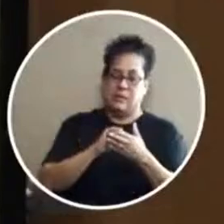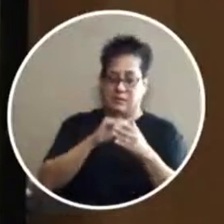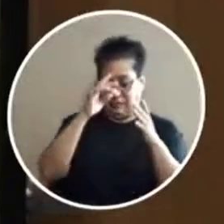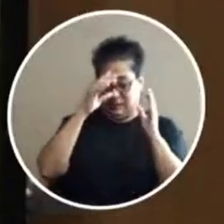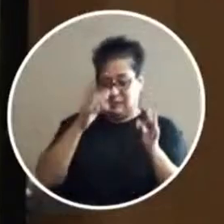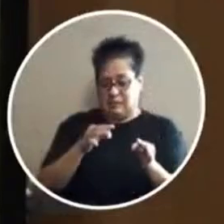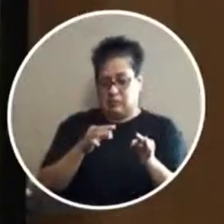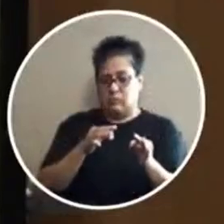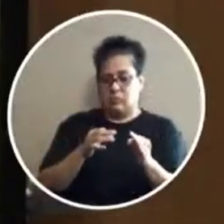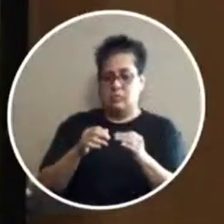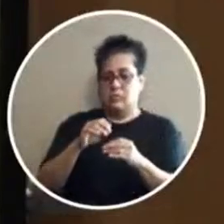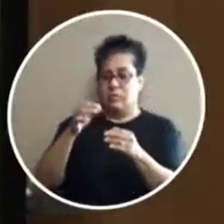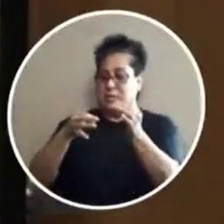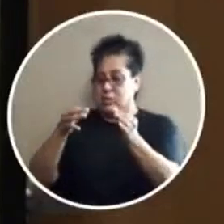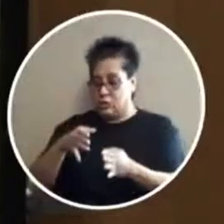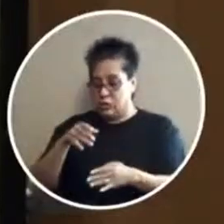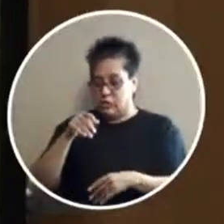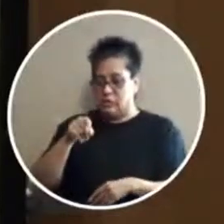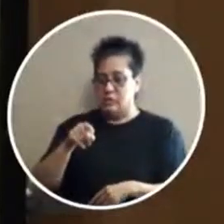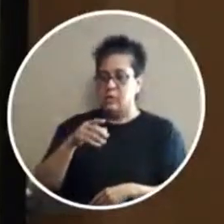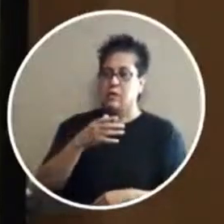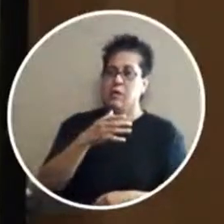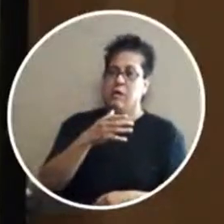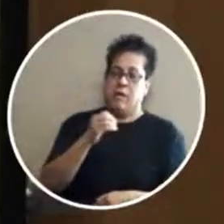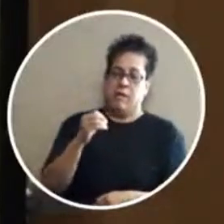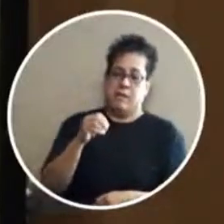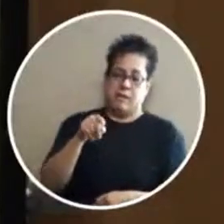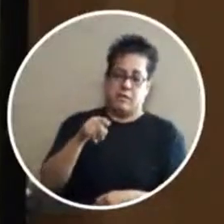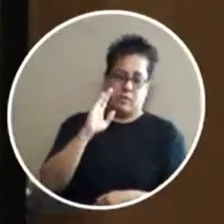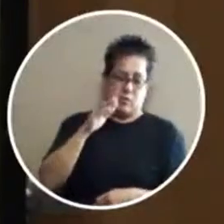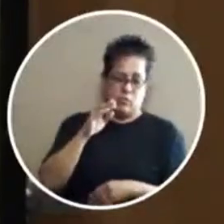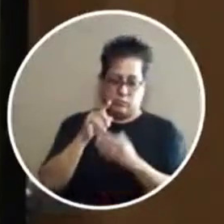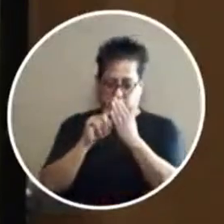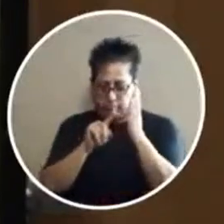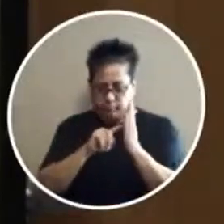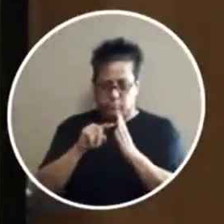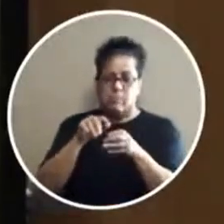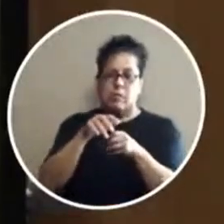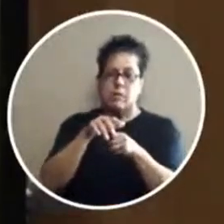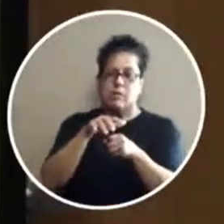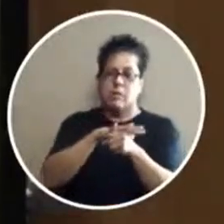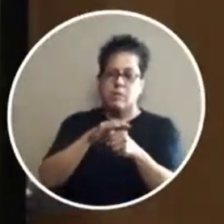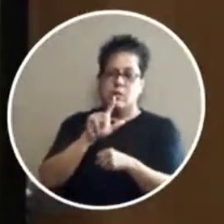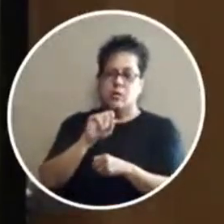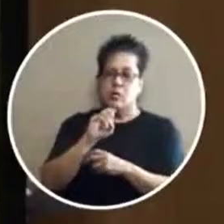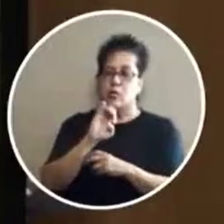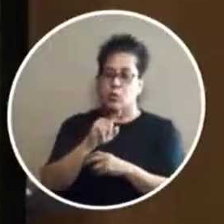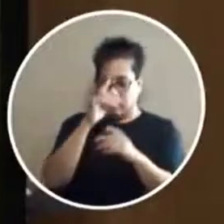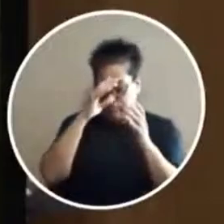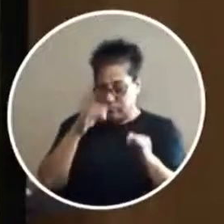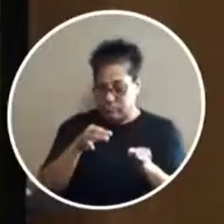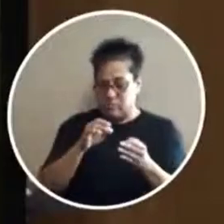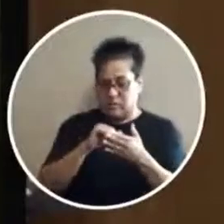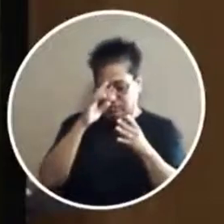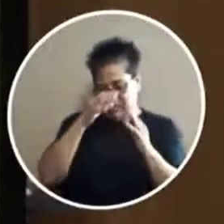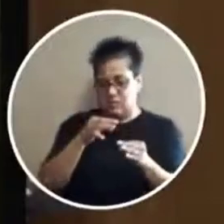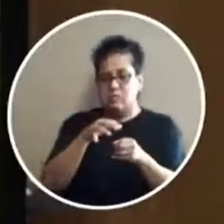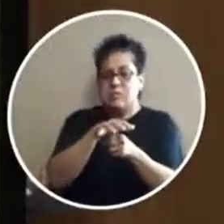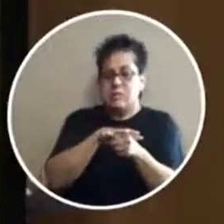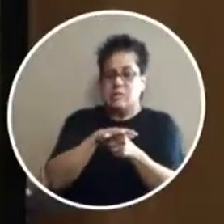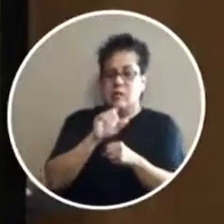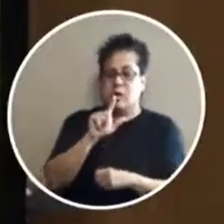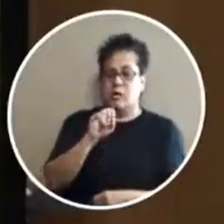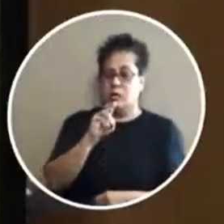be resting county judges, and in which they're going to be looking at the local situation, and that decision is going to be locally